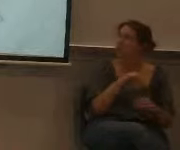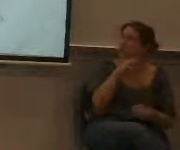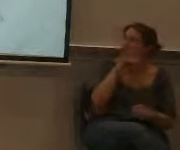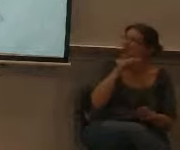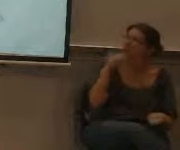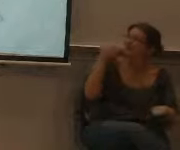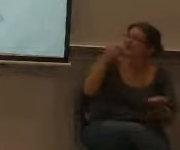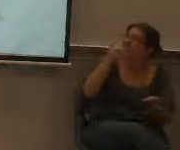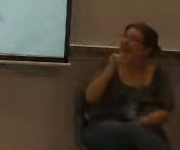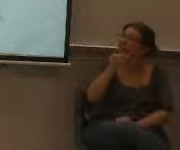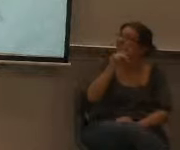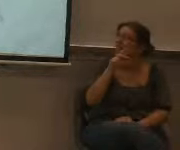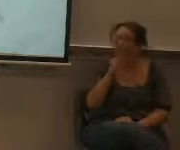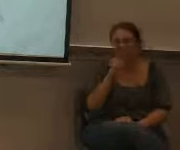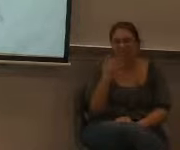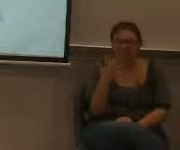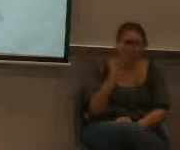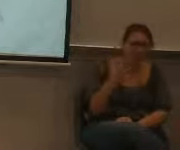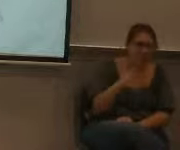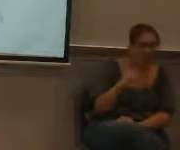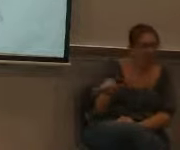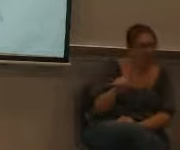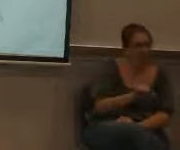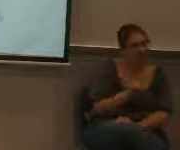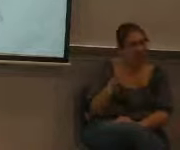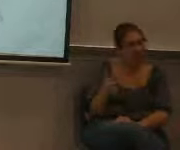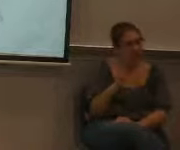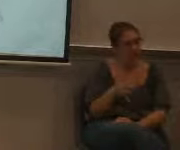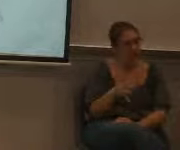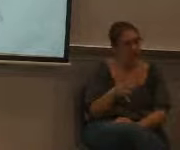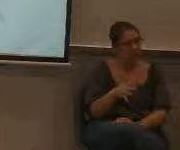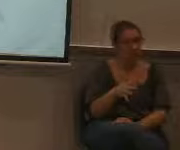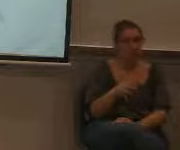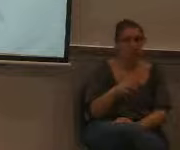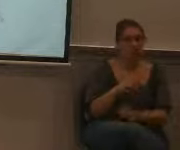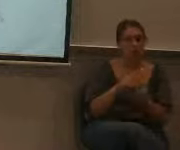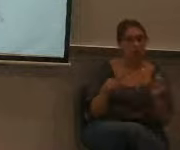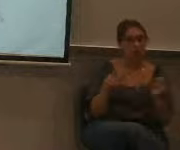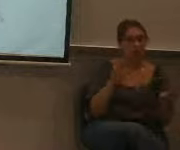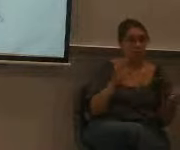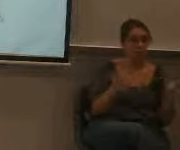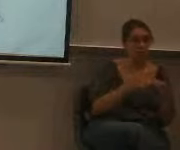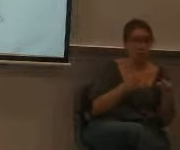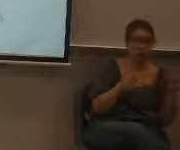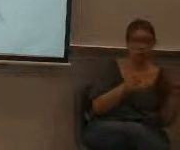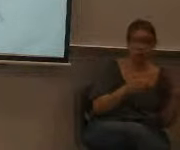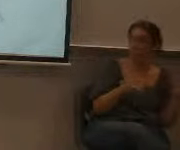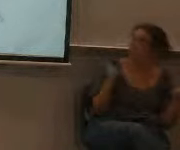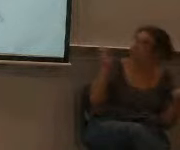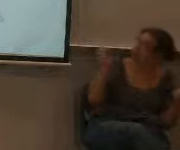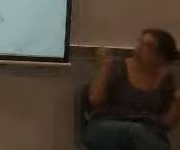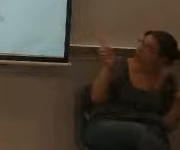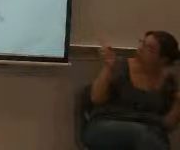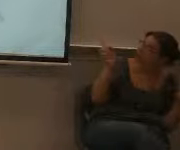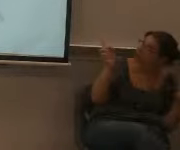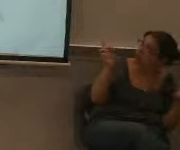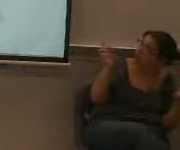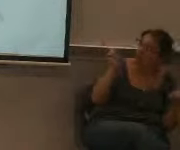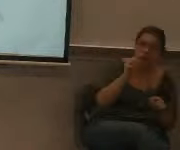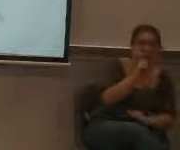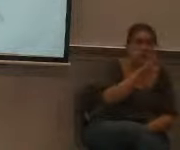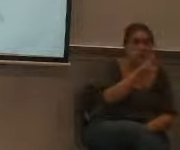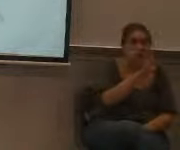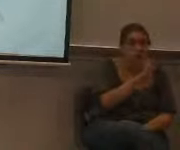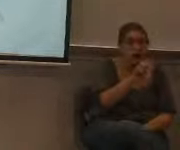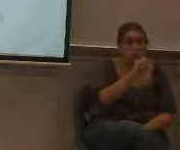there. Lake sediments and soils are not that different from each other. But relative to those things,